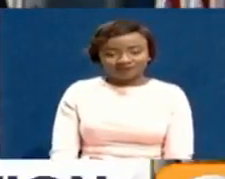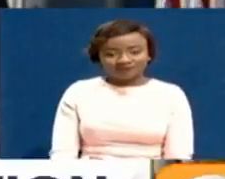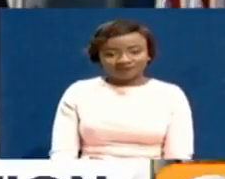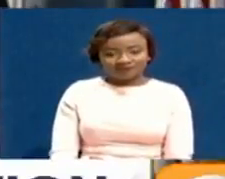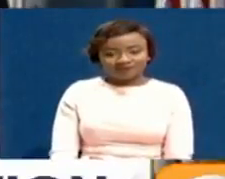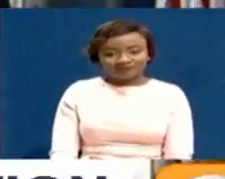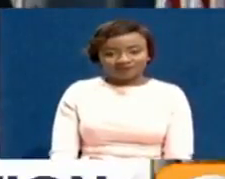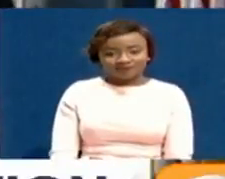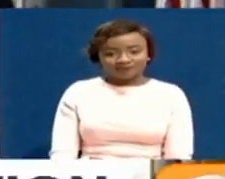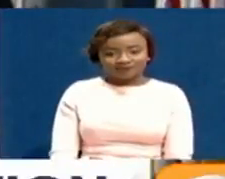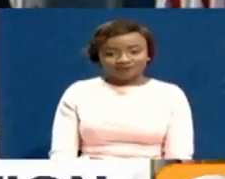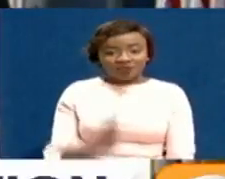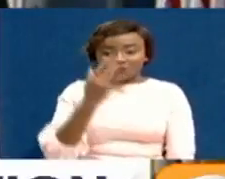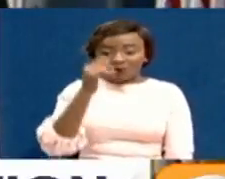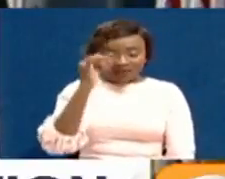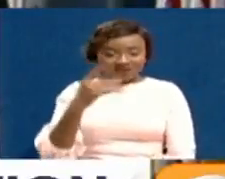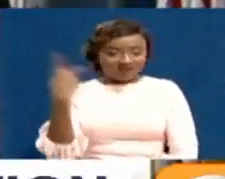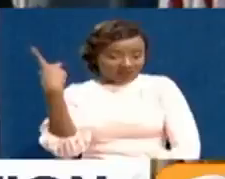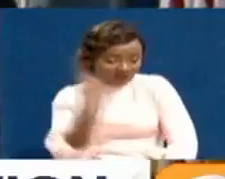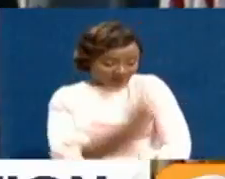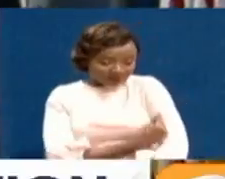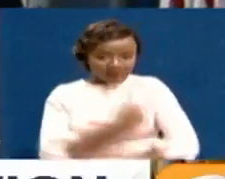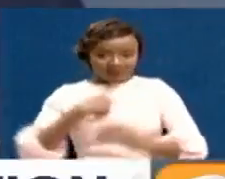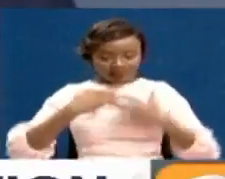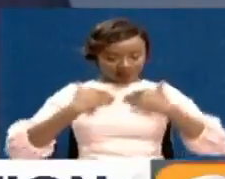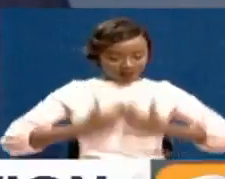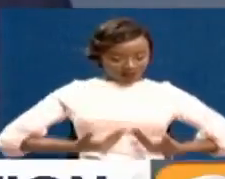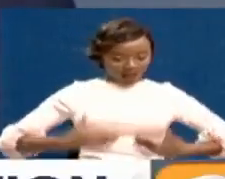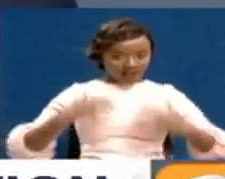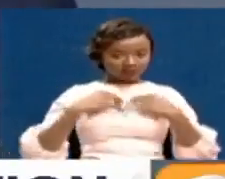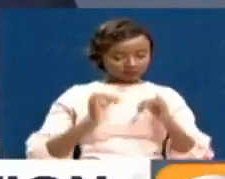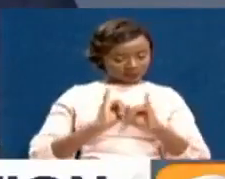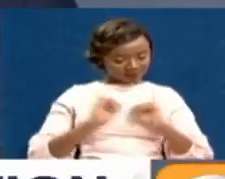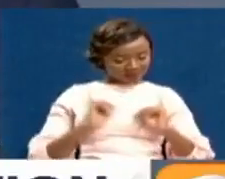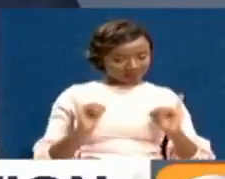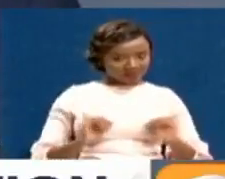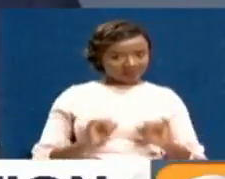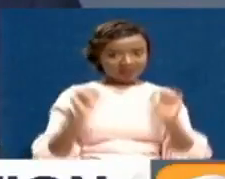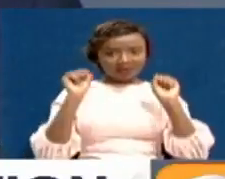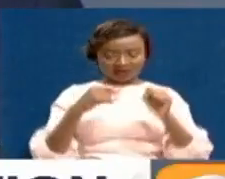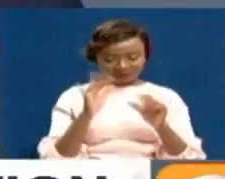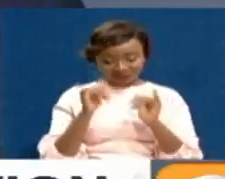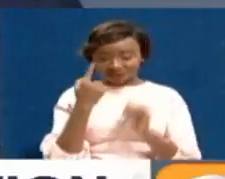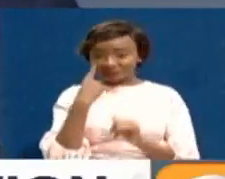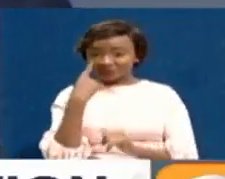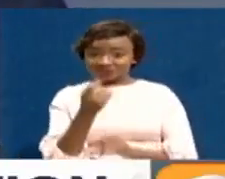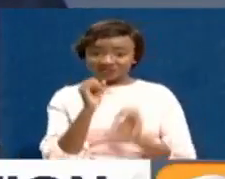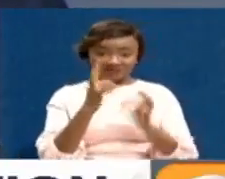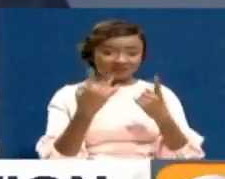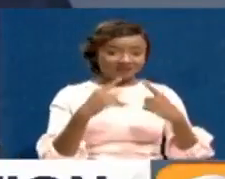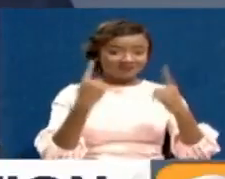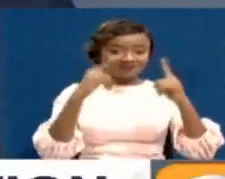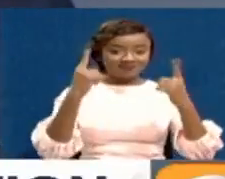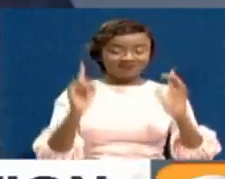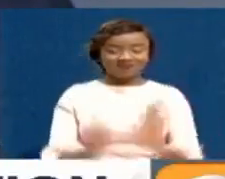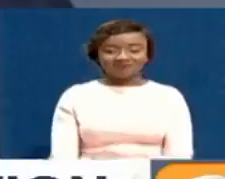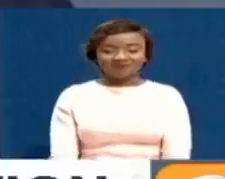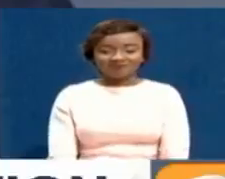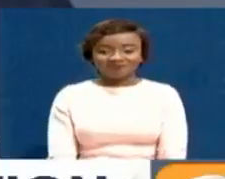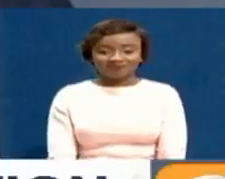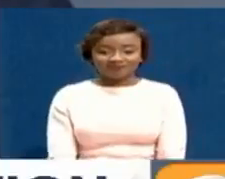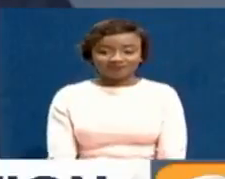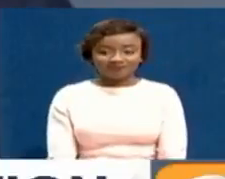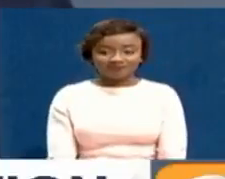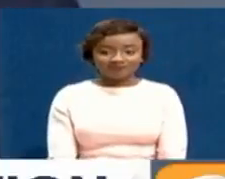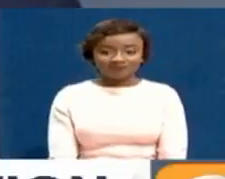a cleaning? Because you see, it gets on the lungs and it does a tremendous number of the lungs. So it'd be interesting to check that. So that you're going to have to use medical